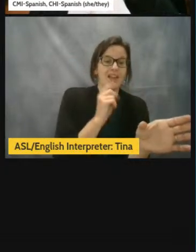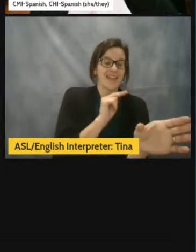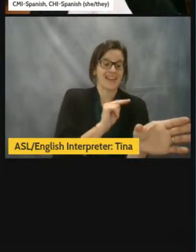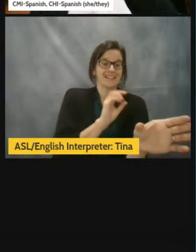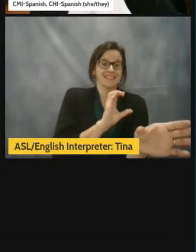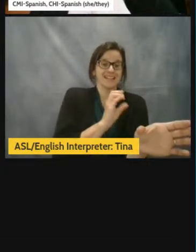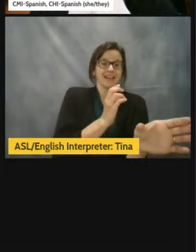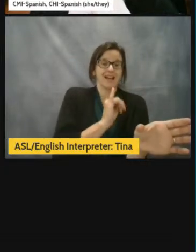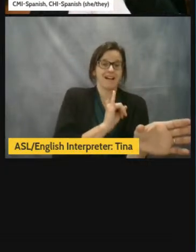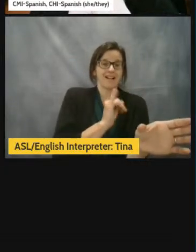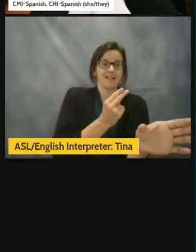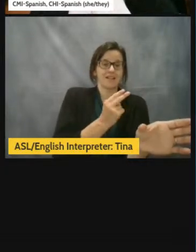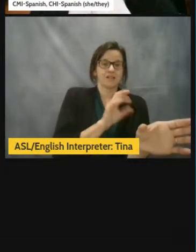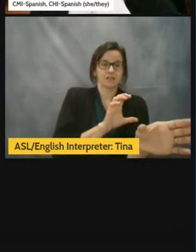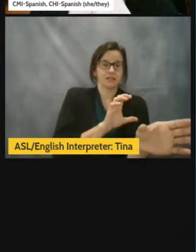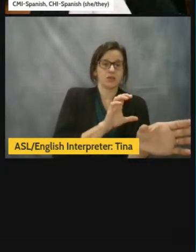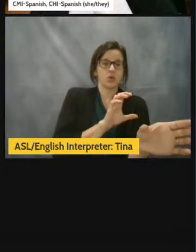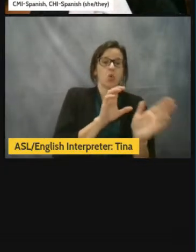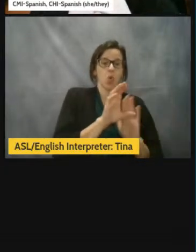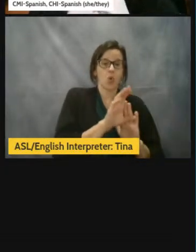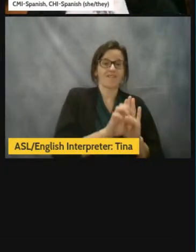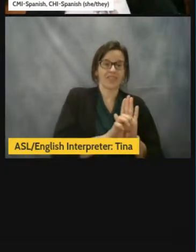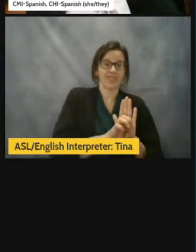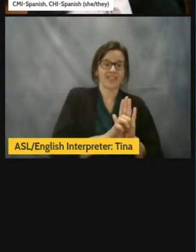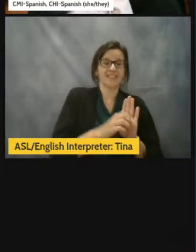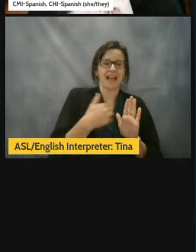NCIHC Code of Ethics.